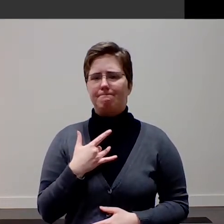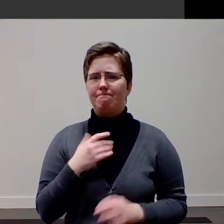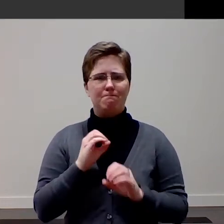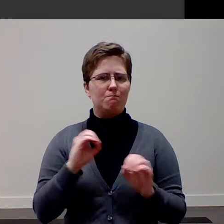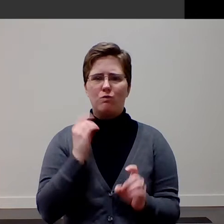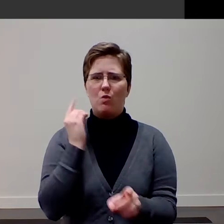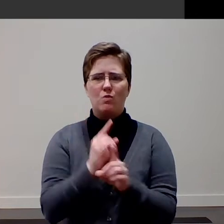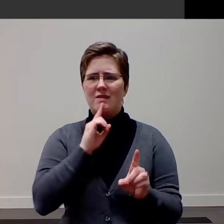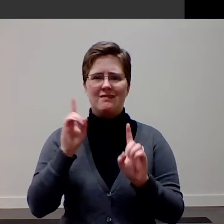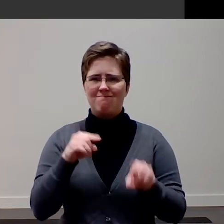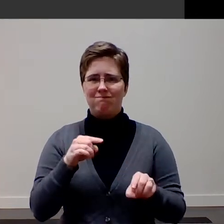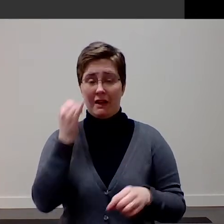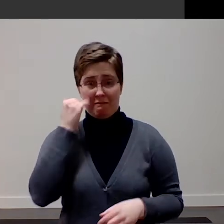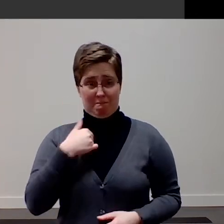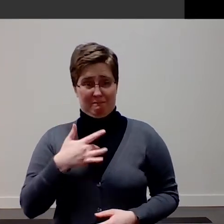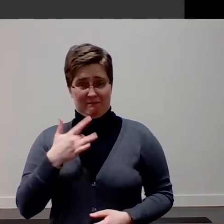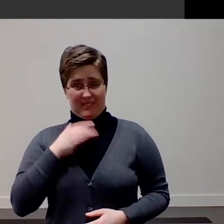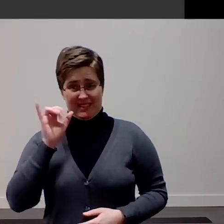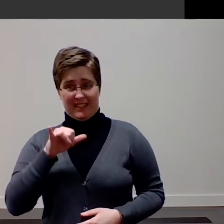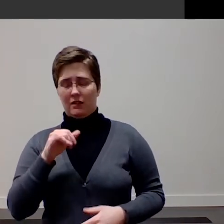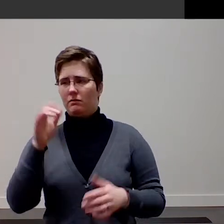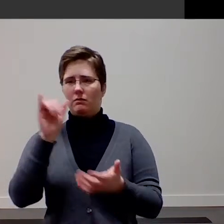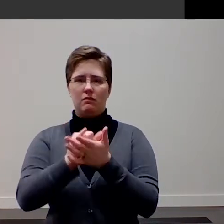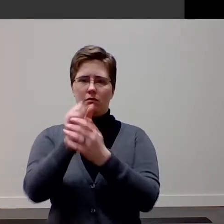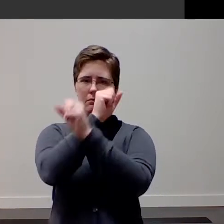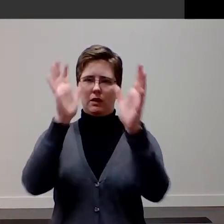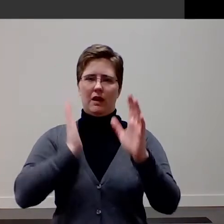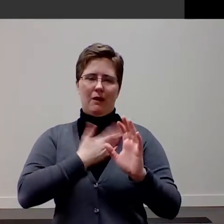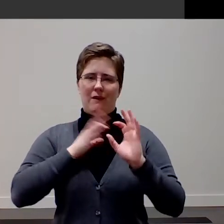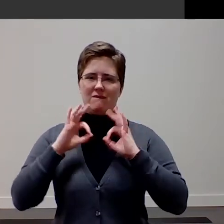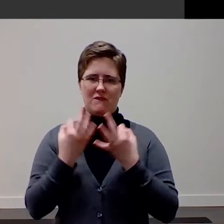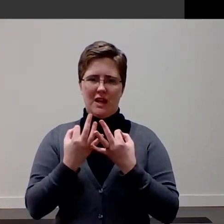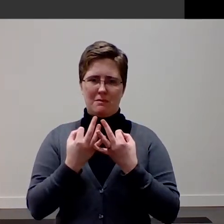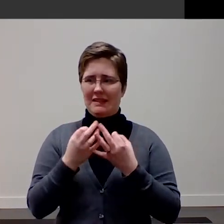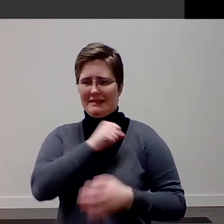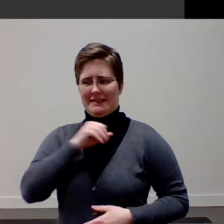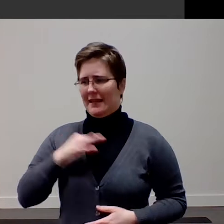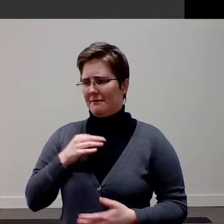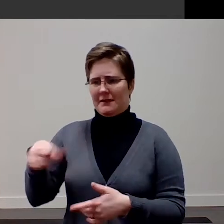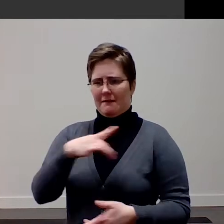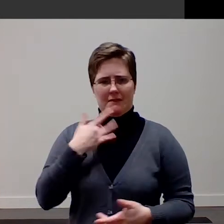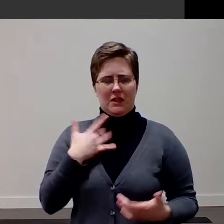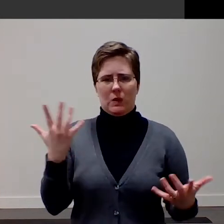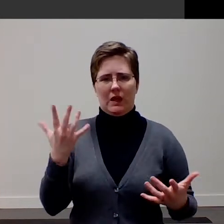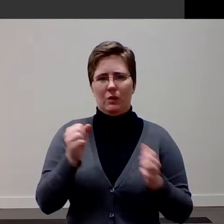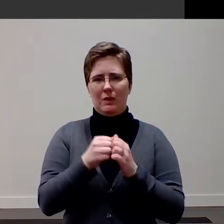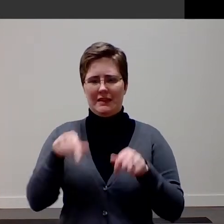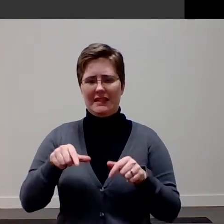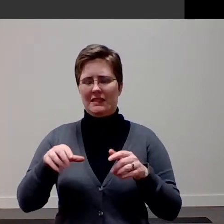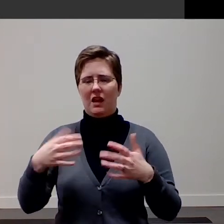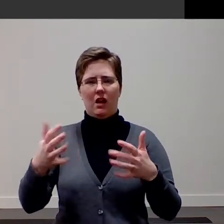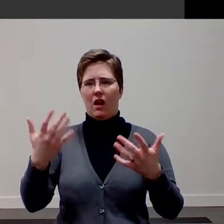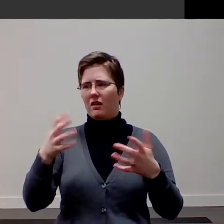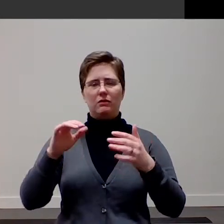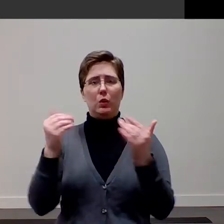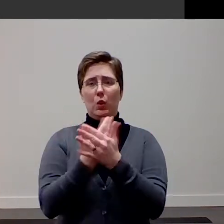right answer. And if I'm feeling that, I can't imagine what our families are feeling like and our staff is feeling like with this target just moving so